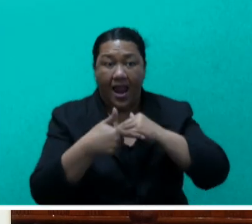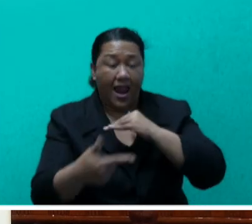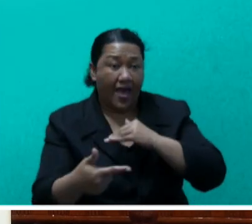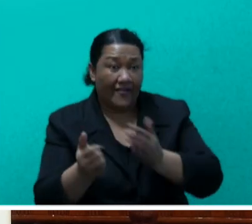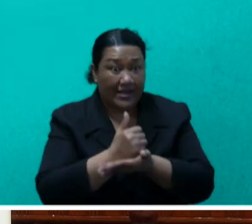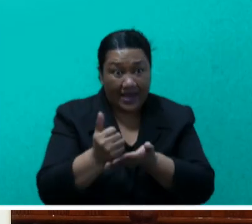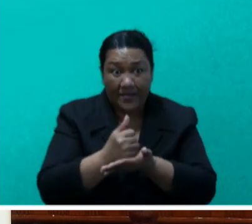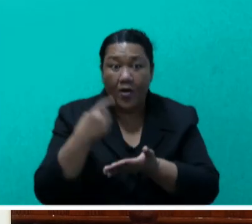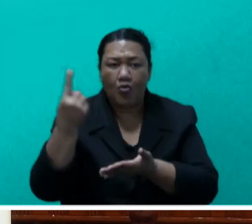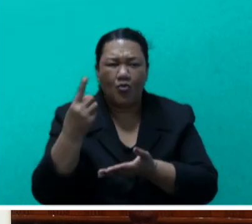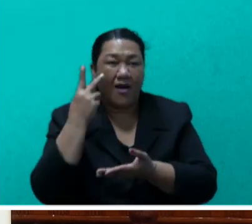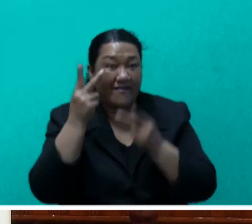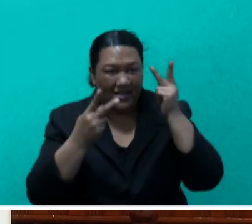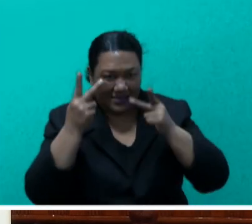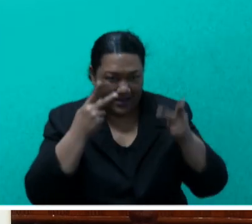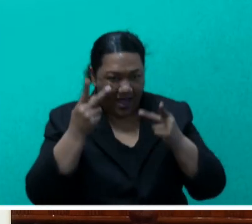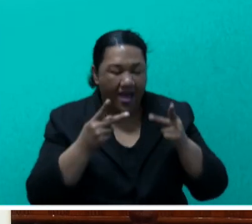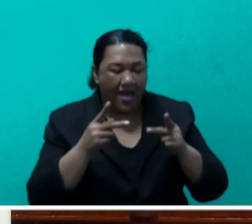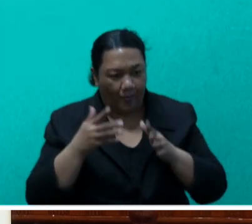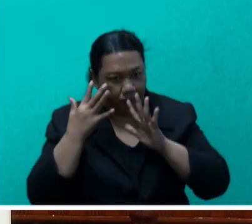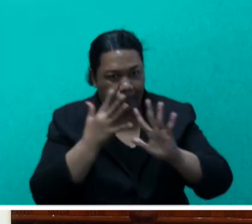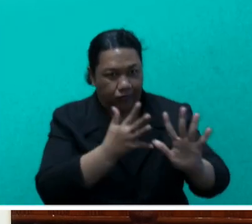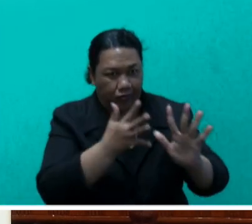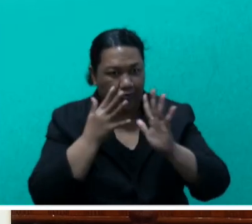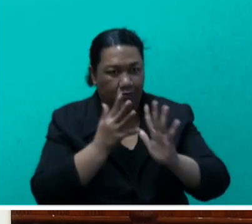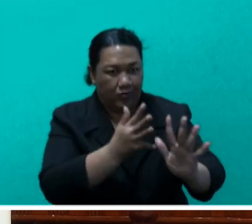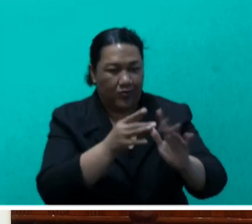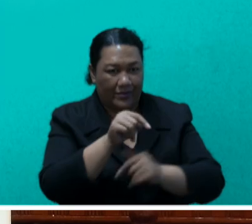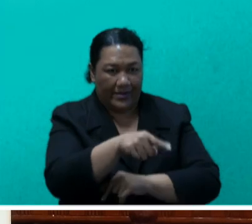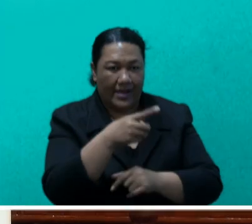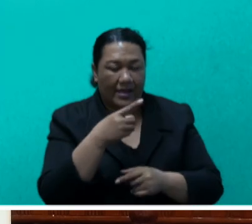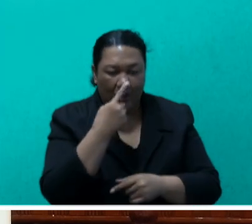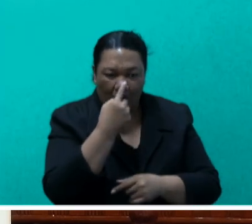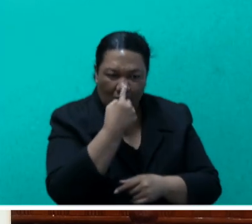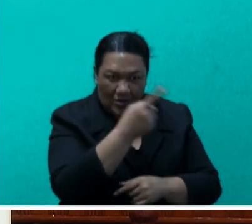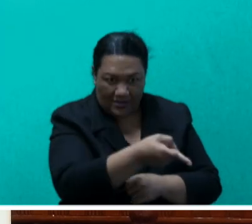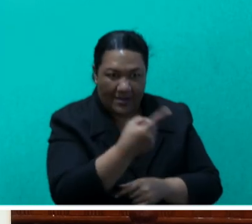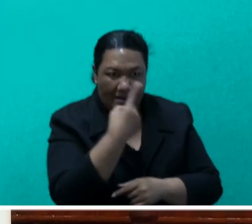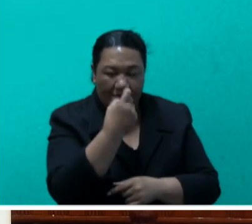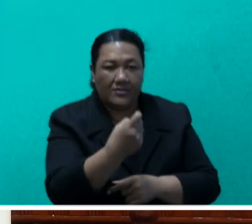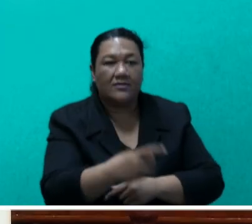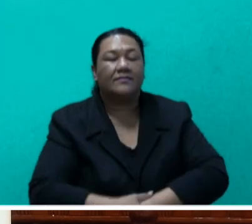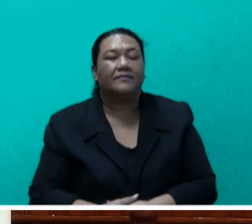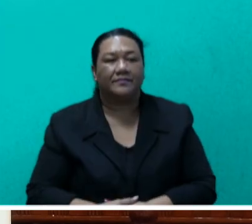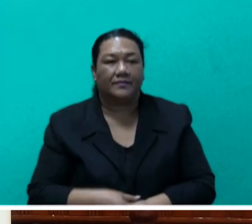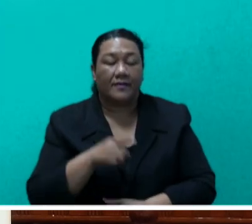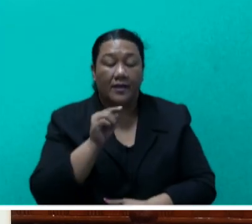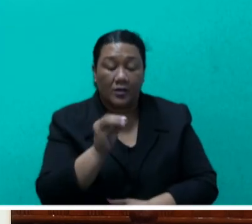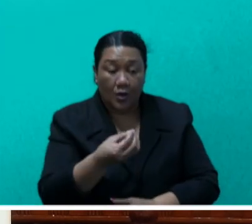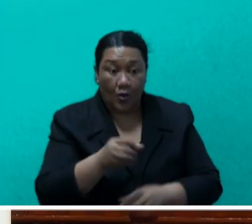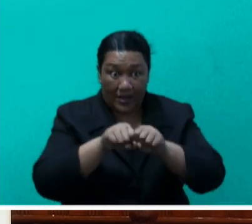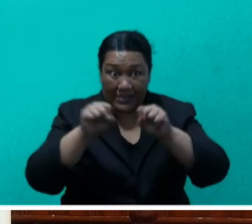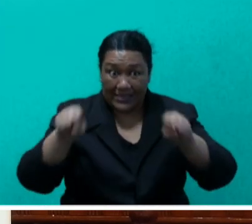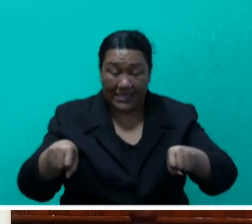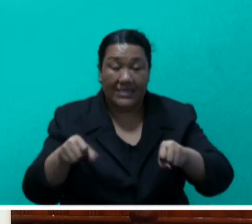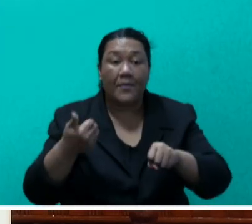Mapping out a comprehensive and aligned waste and sewage system in and